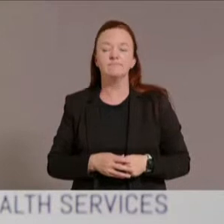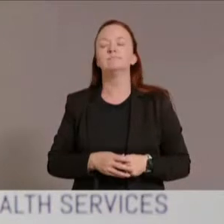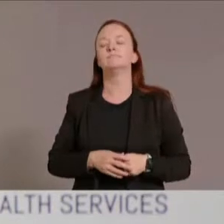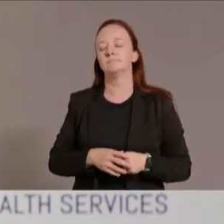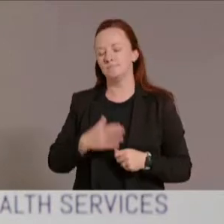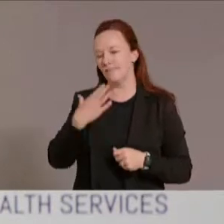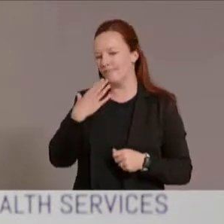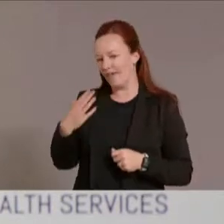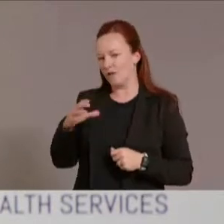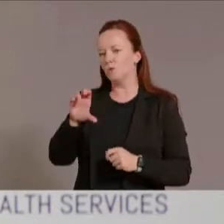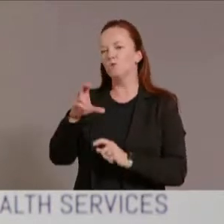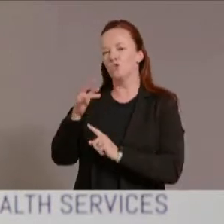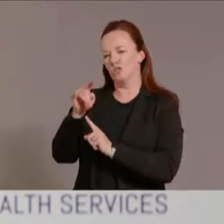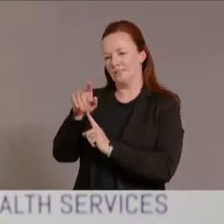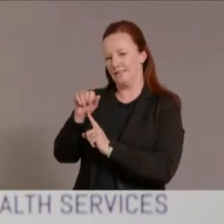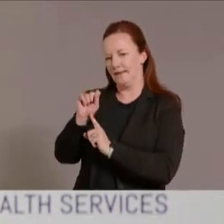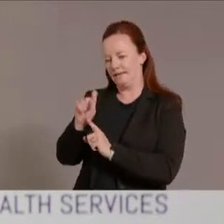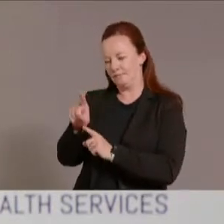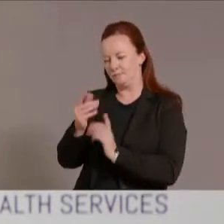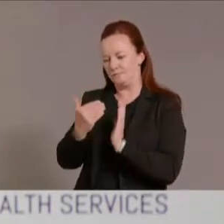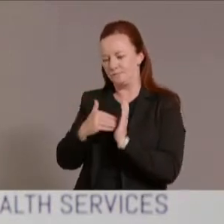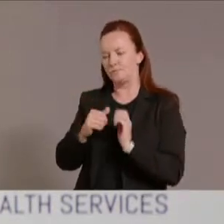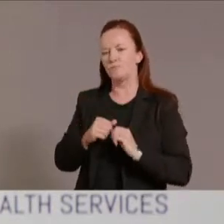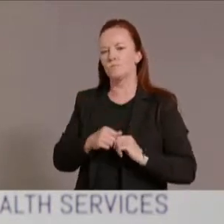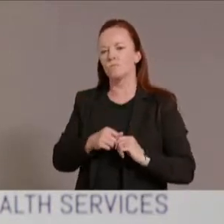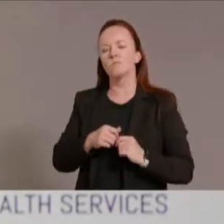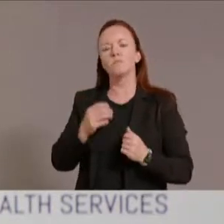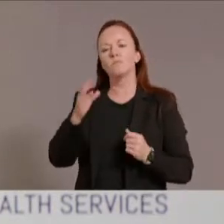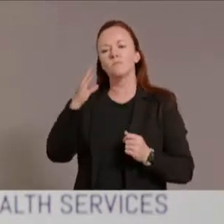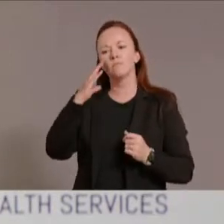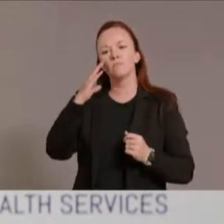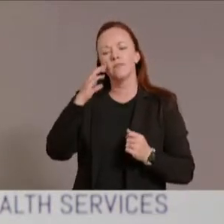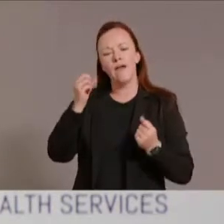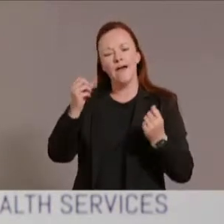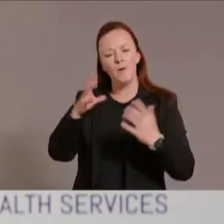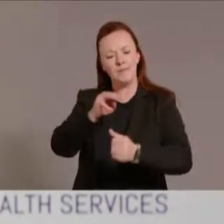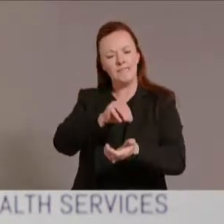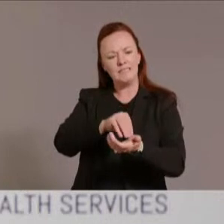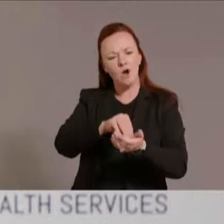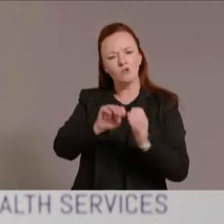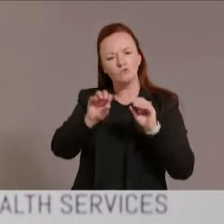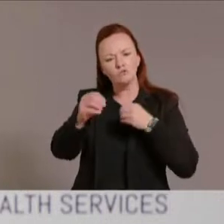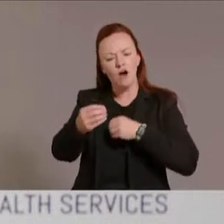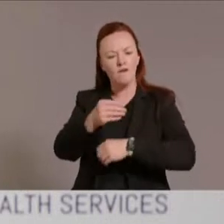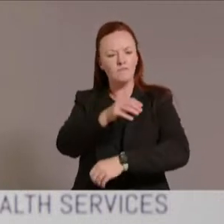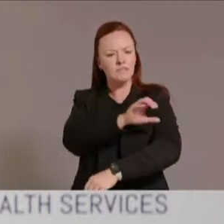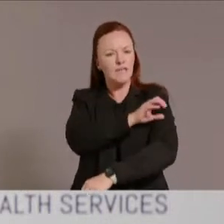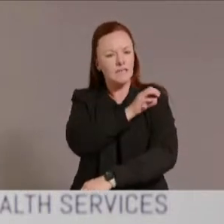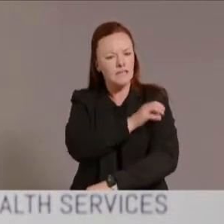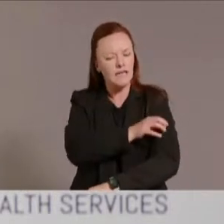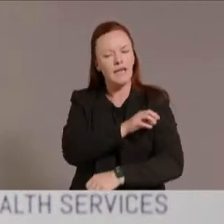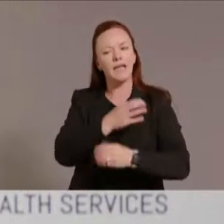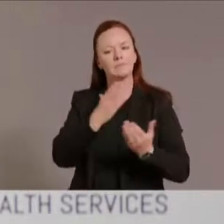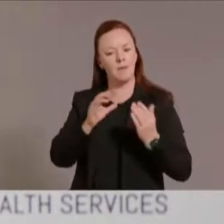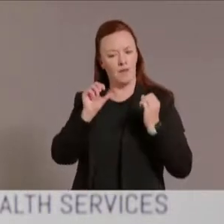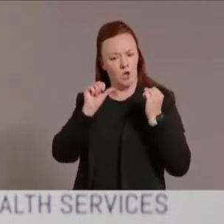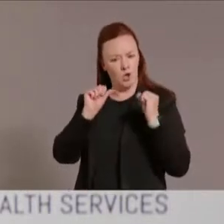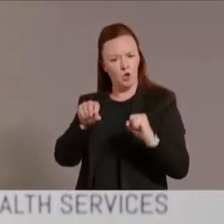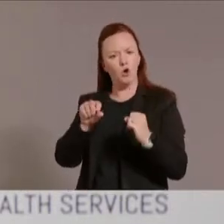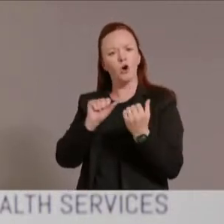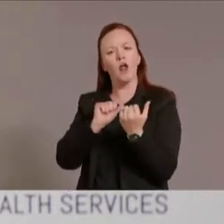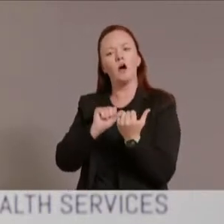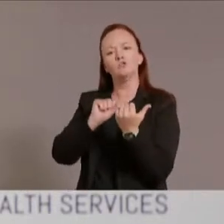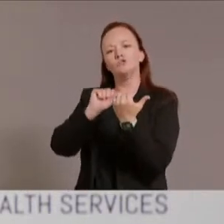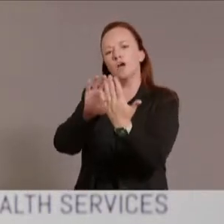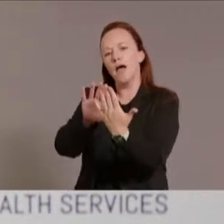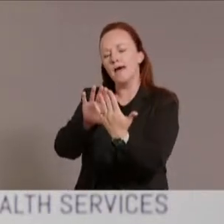And then can you talk a little bit about how maybe the doctor's offices and clinics could address vaccine hesitancy? Do you think people would be more